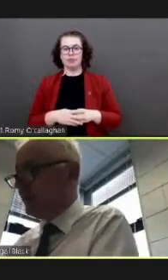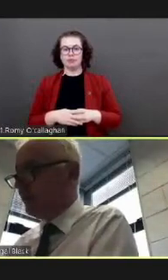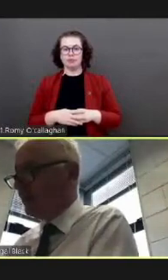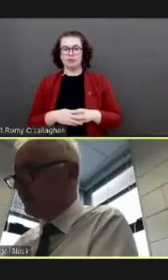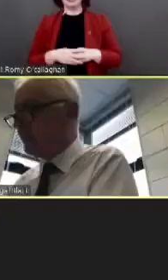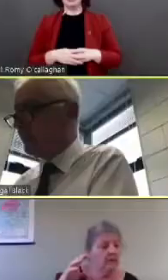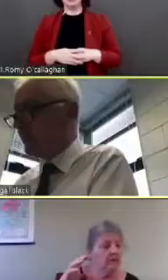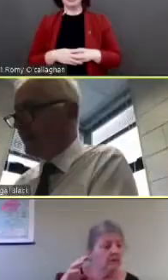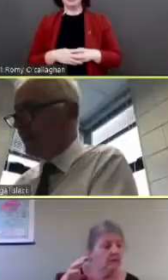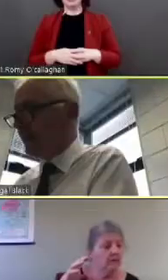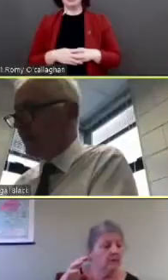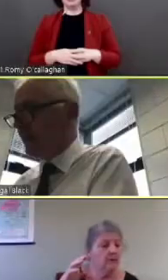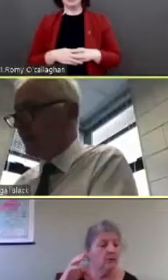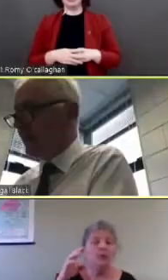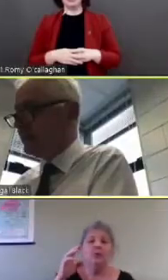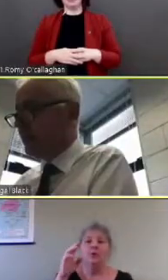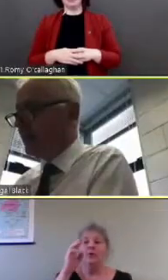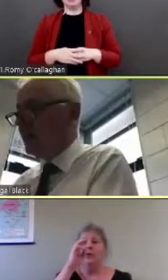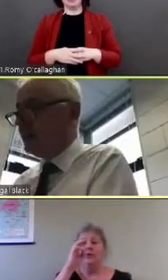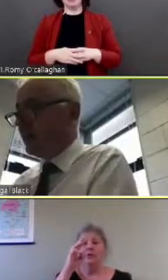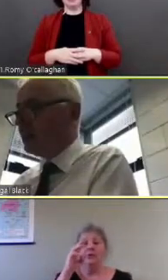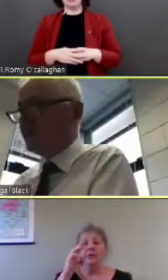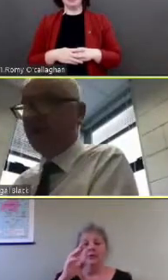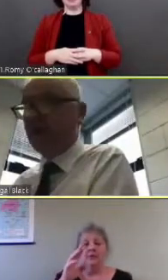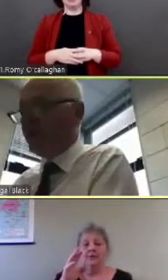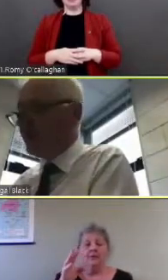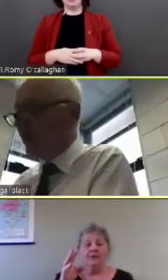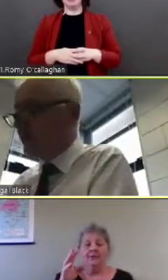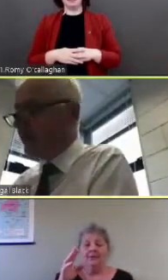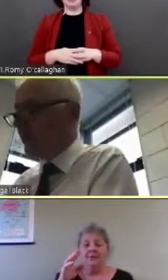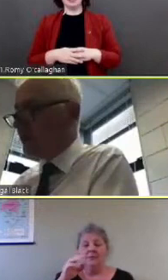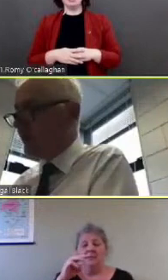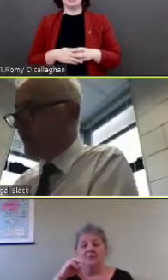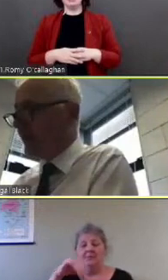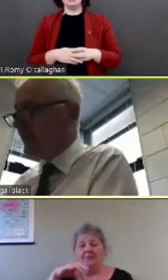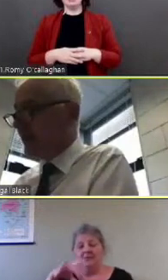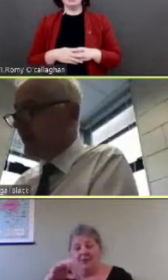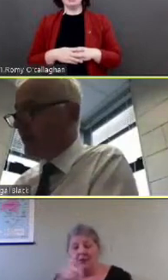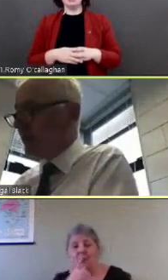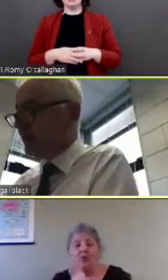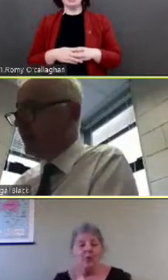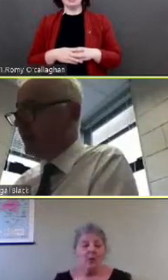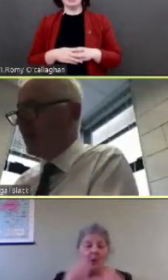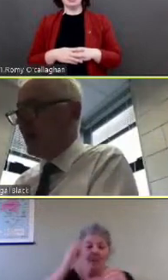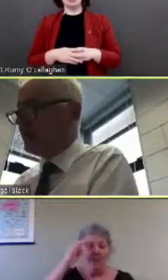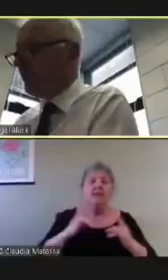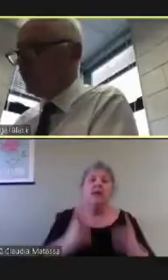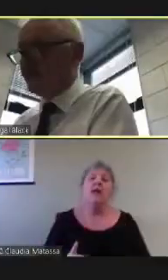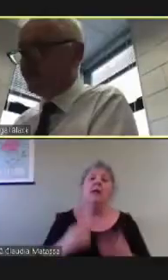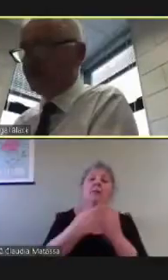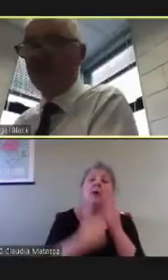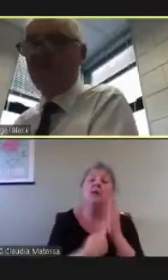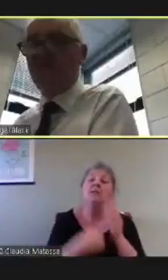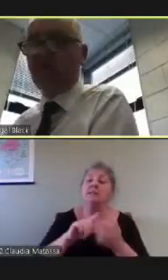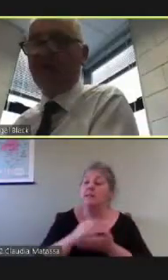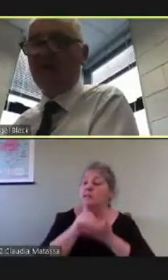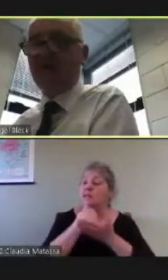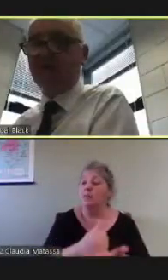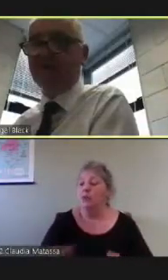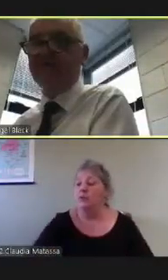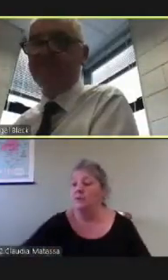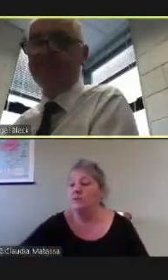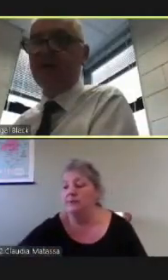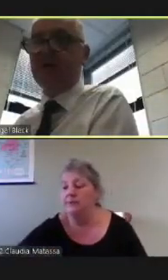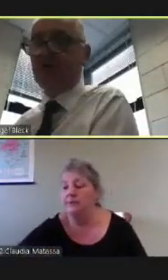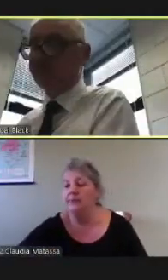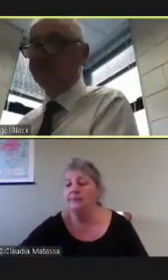Principal Officer, Mental Health Unit, Department of Health, to talk to us now, and he's going to talk to you about mental health policy and supports for former